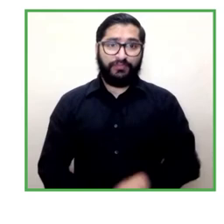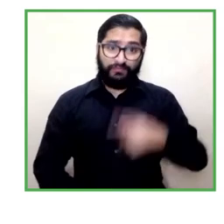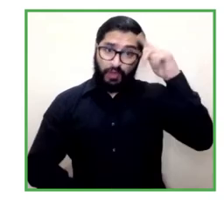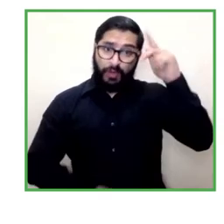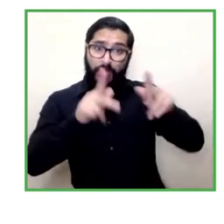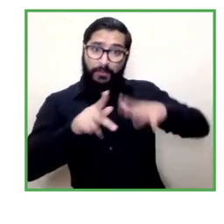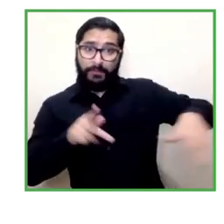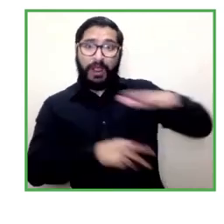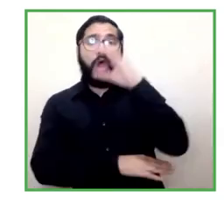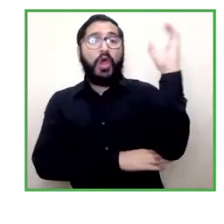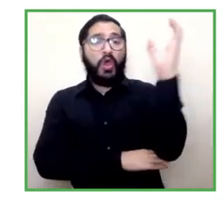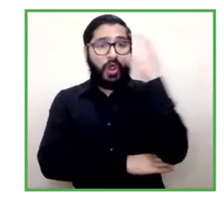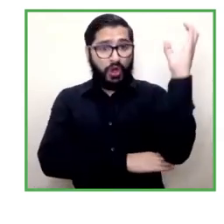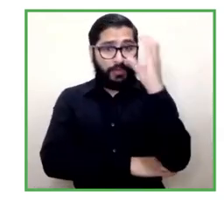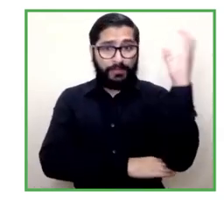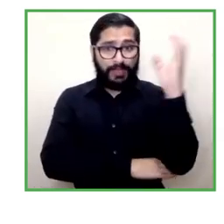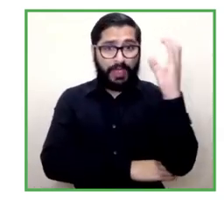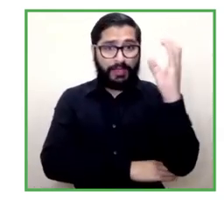Colombia.